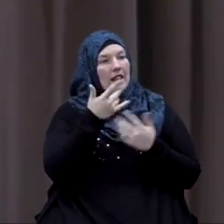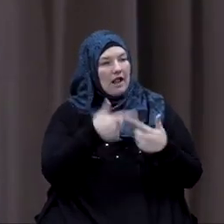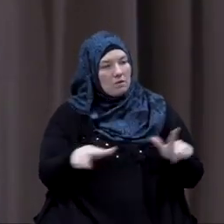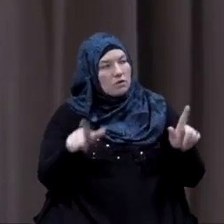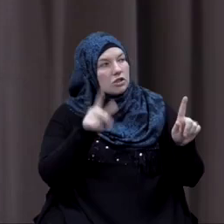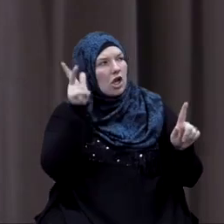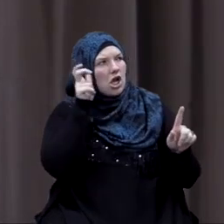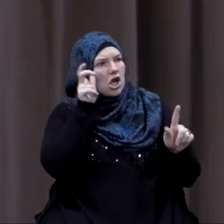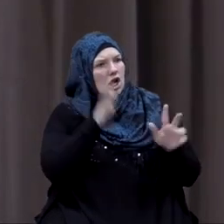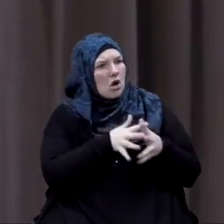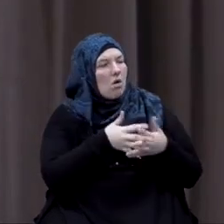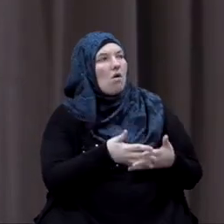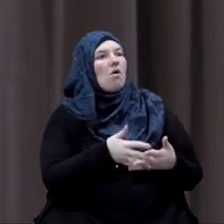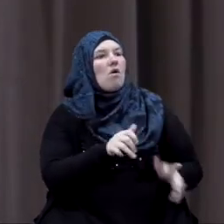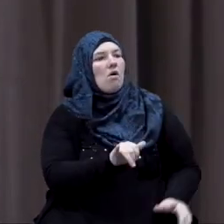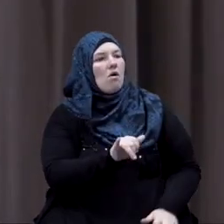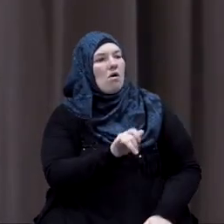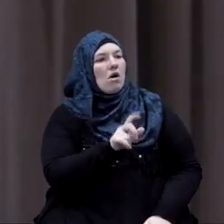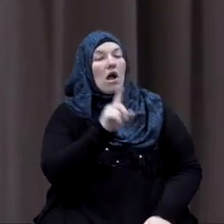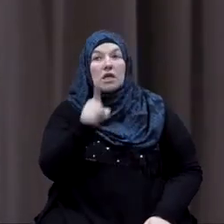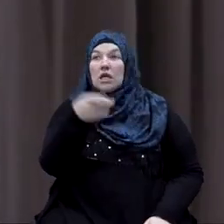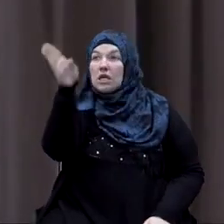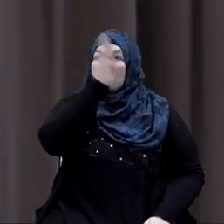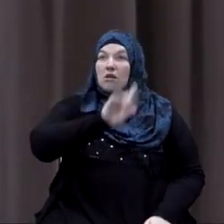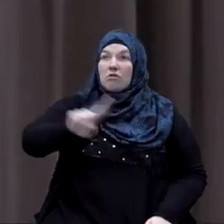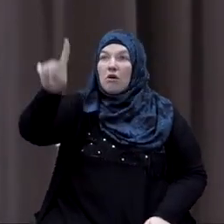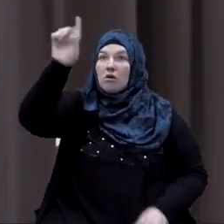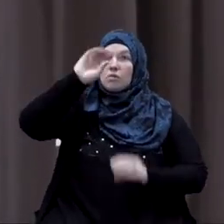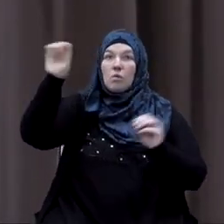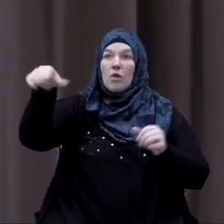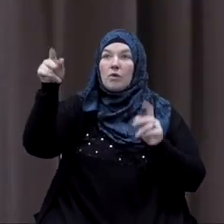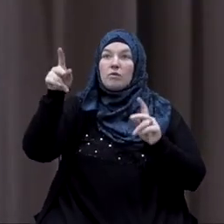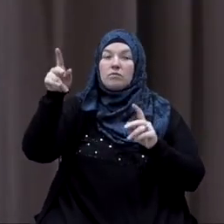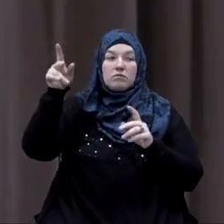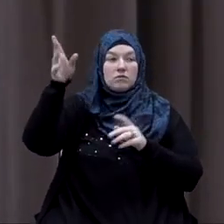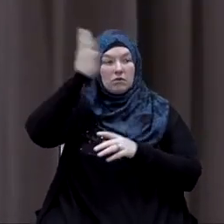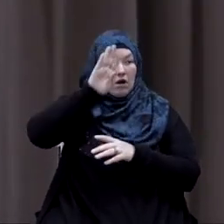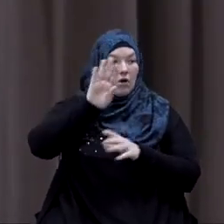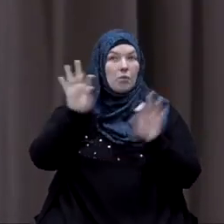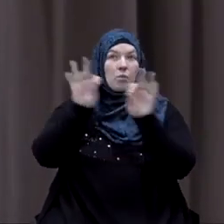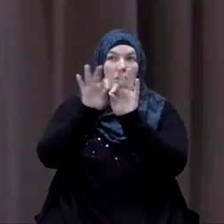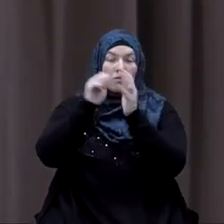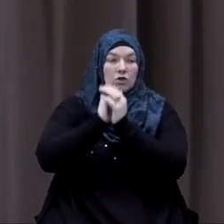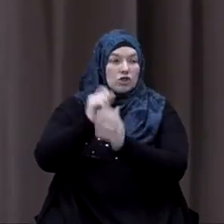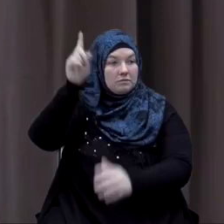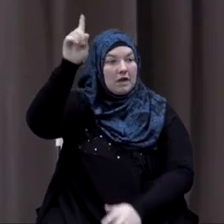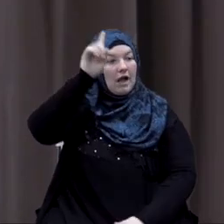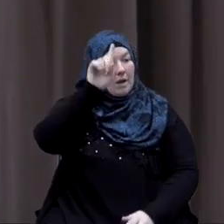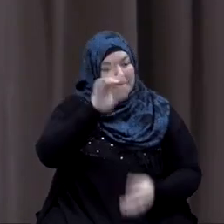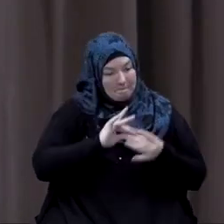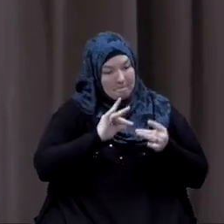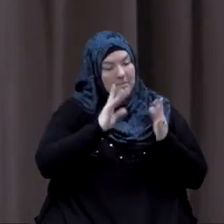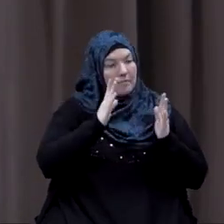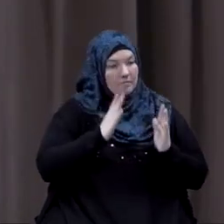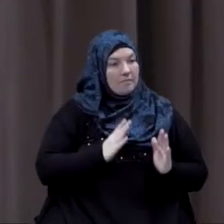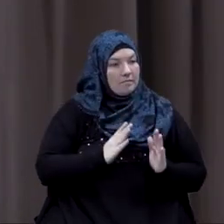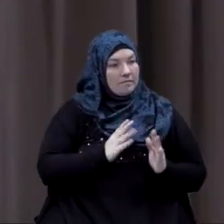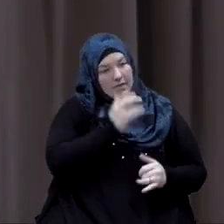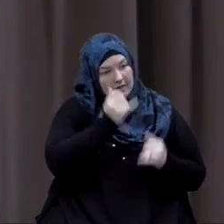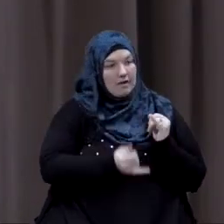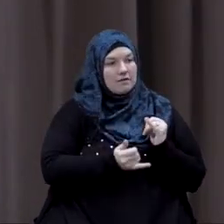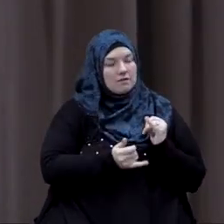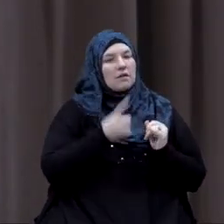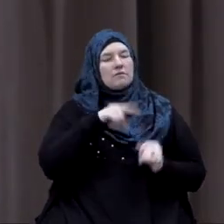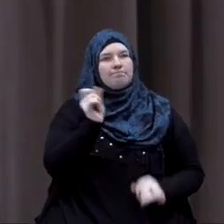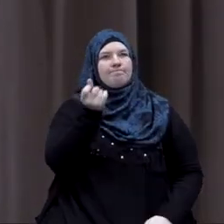means when it says La ilaha illallah Muhammadun Rasulullah, they understood it very